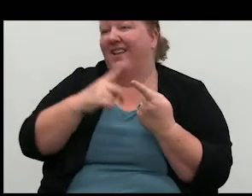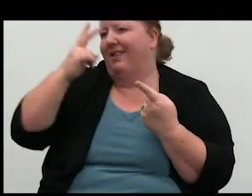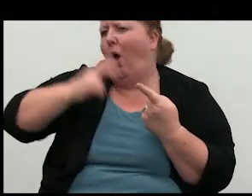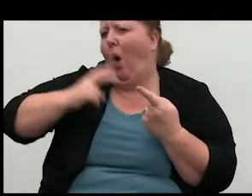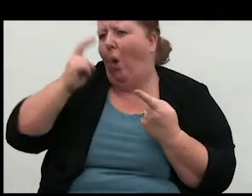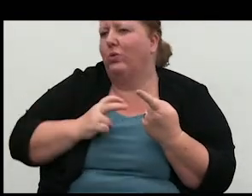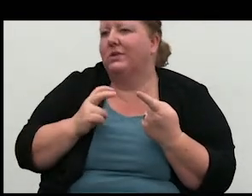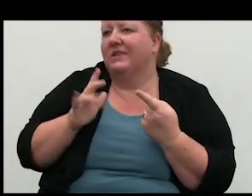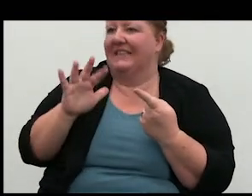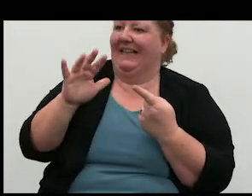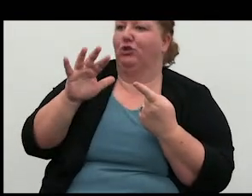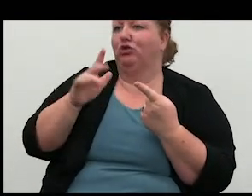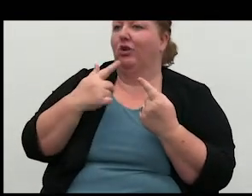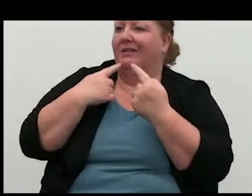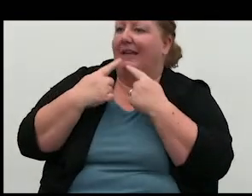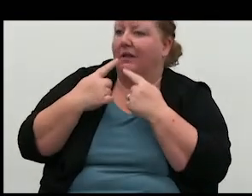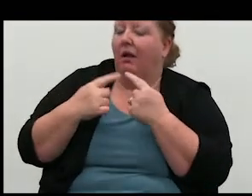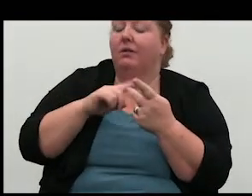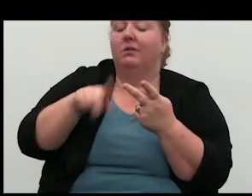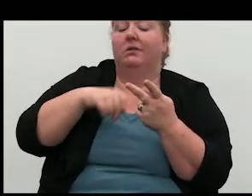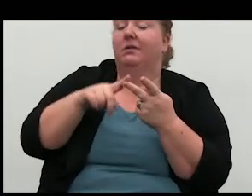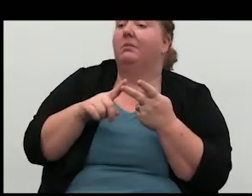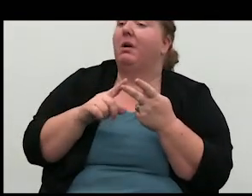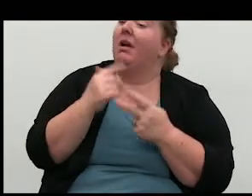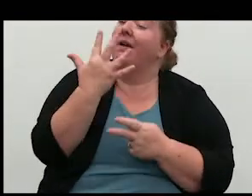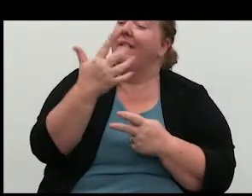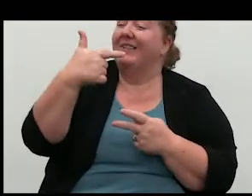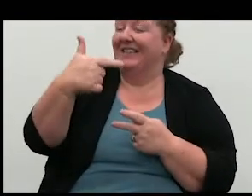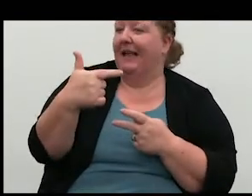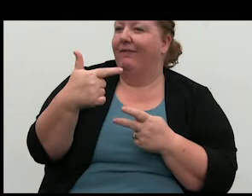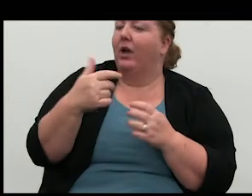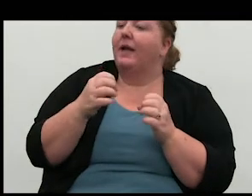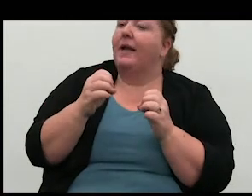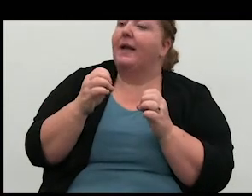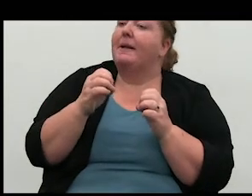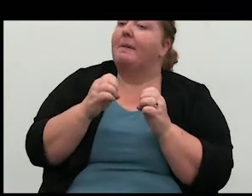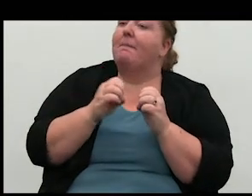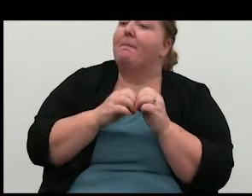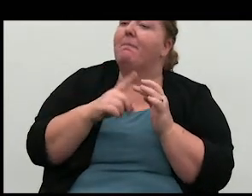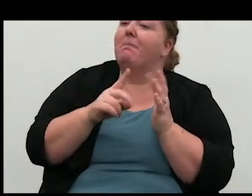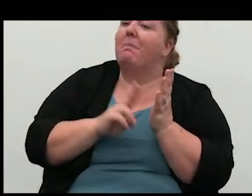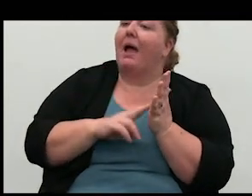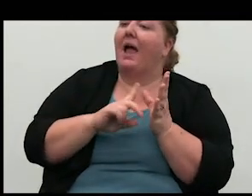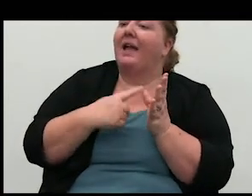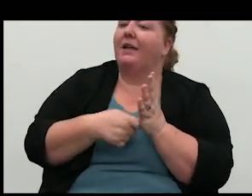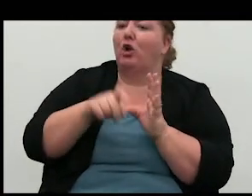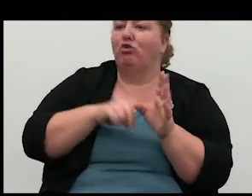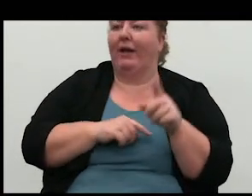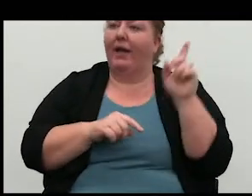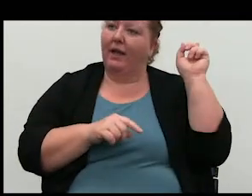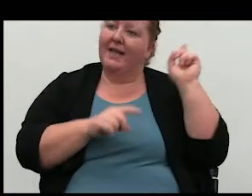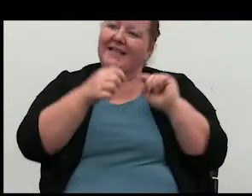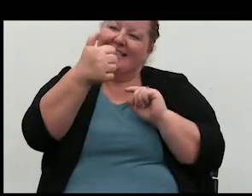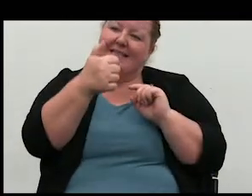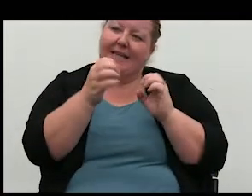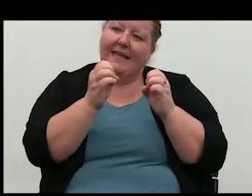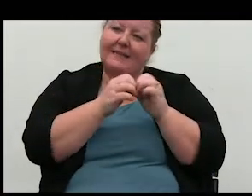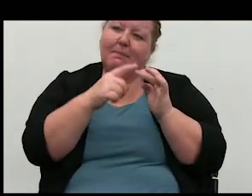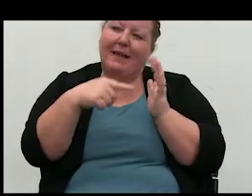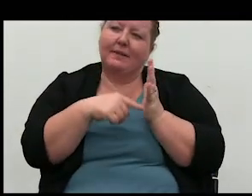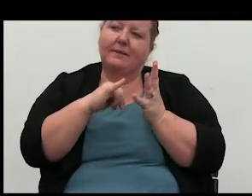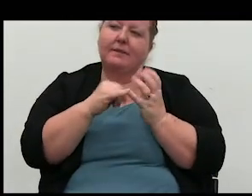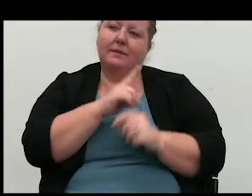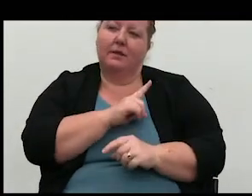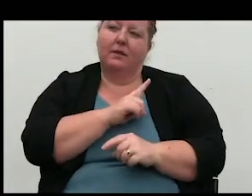digital data. It's the fact that 57 in binary code is 111001, 6 bits, 6 binary